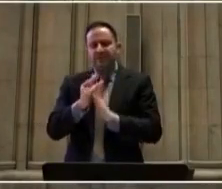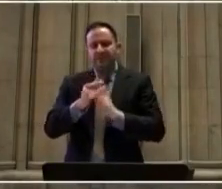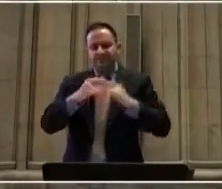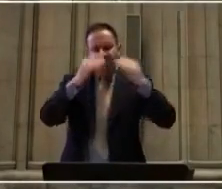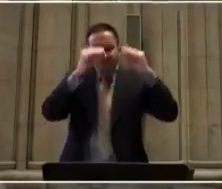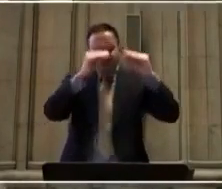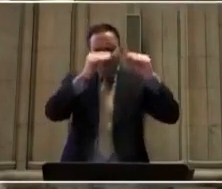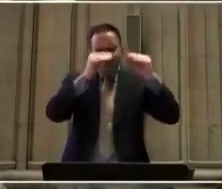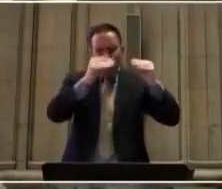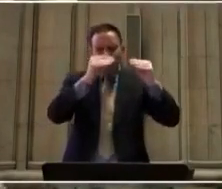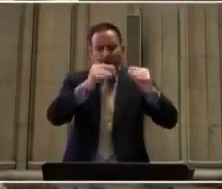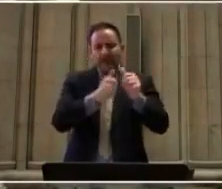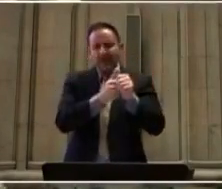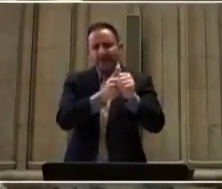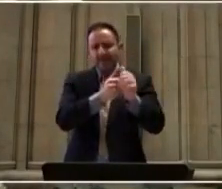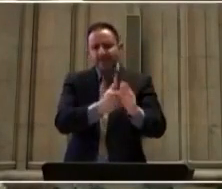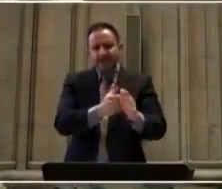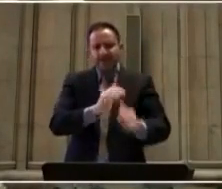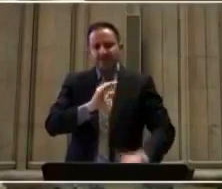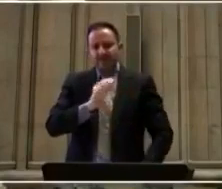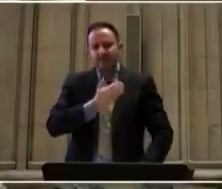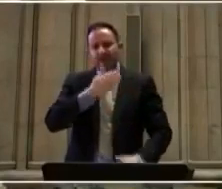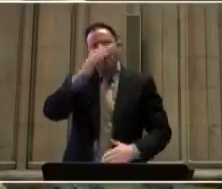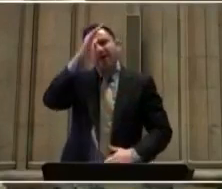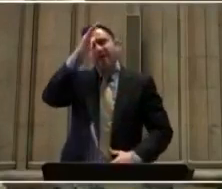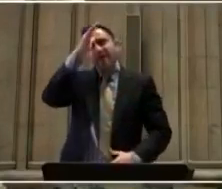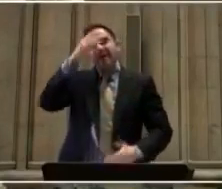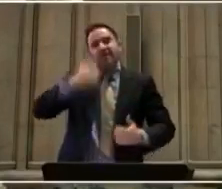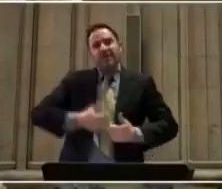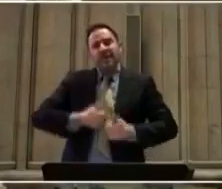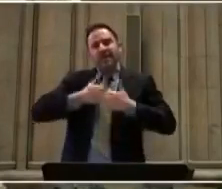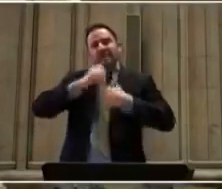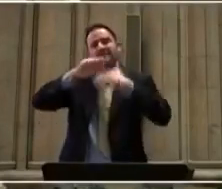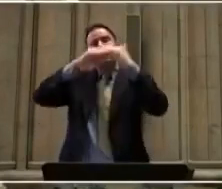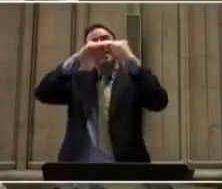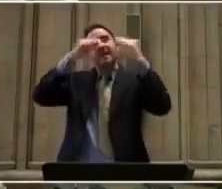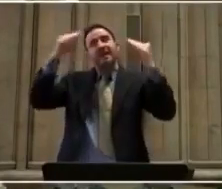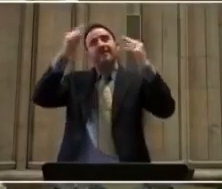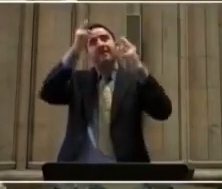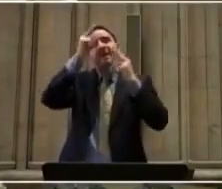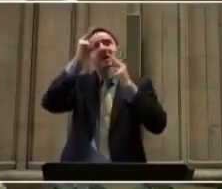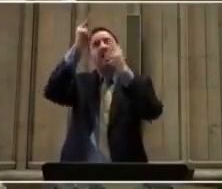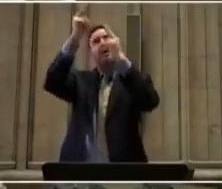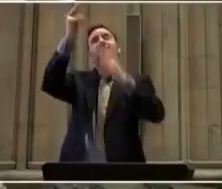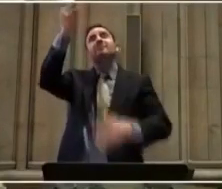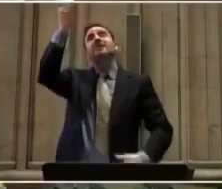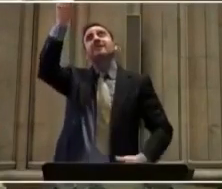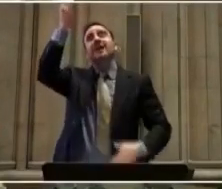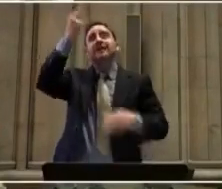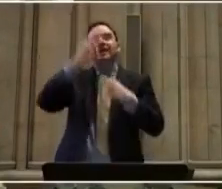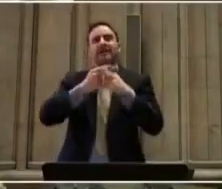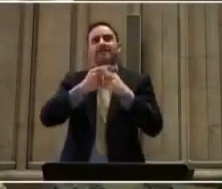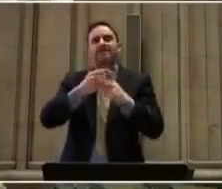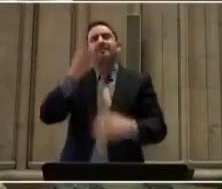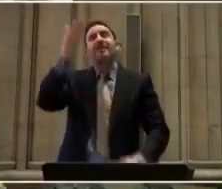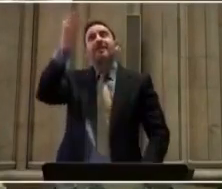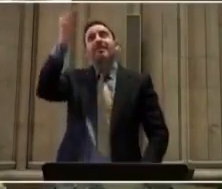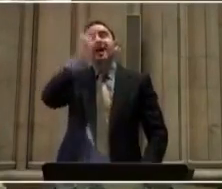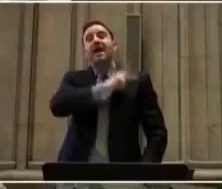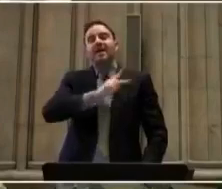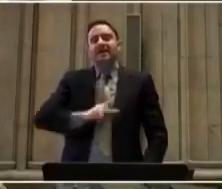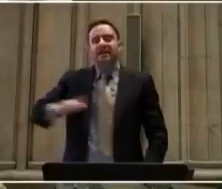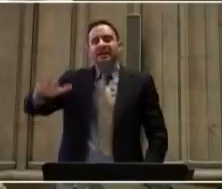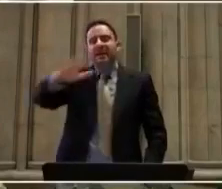disciples. Our Father, who art in heaven, hallowed be thy name. Thy kingdom